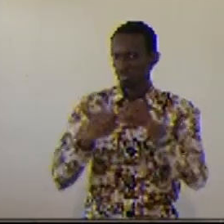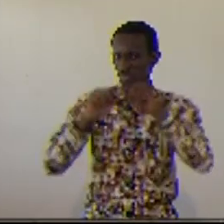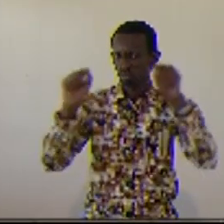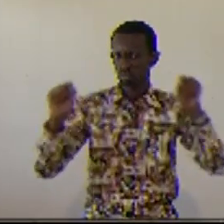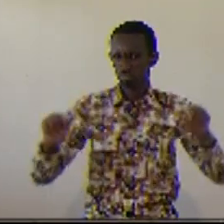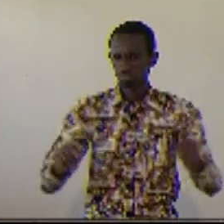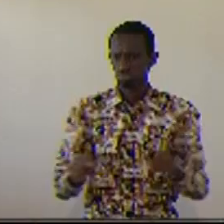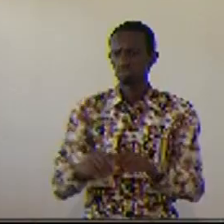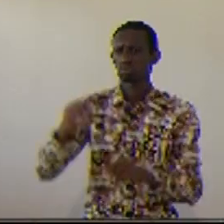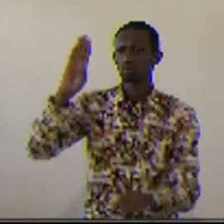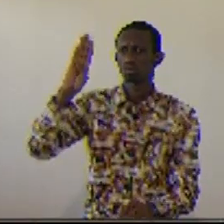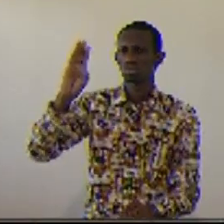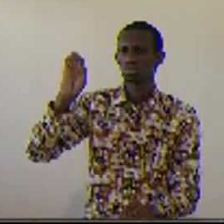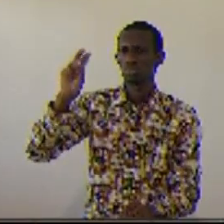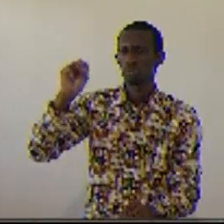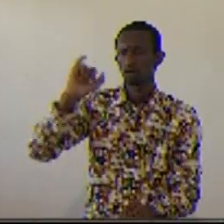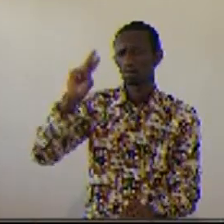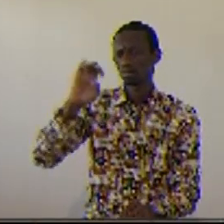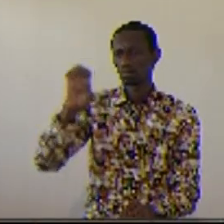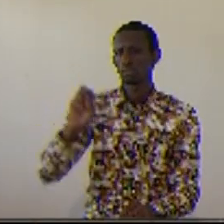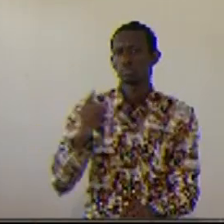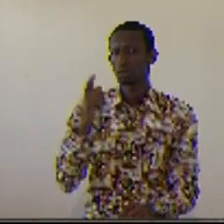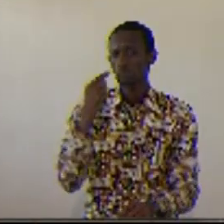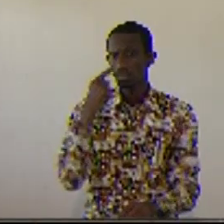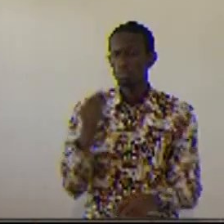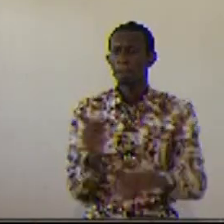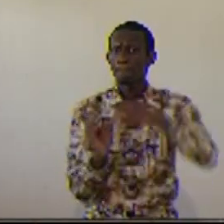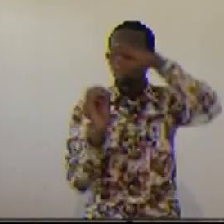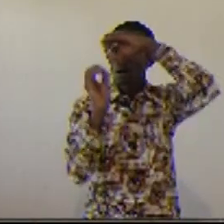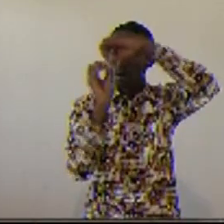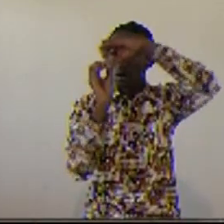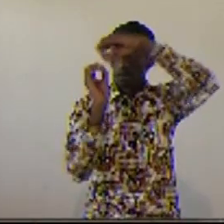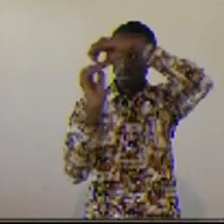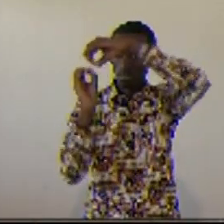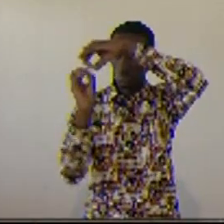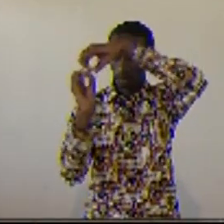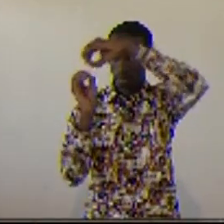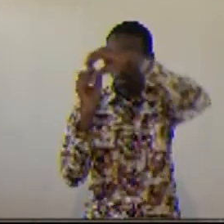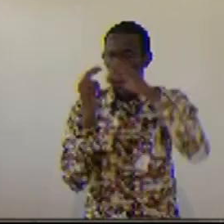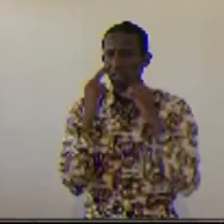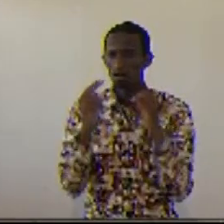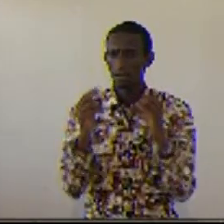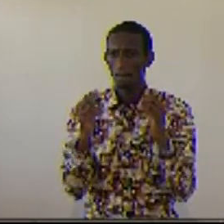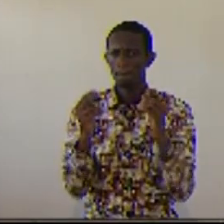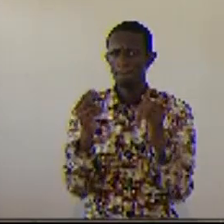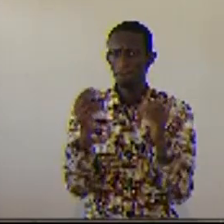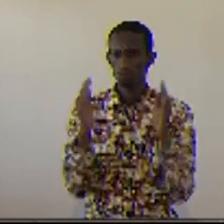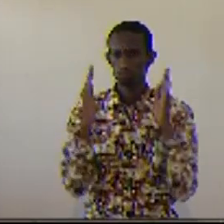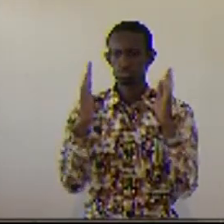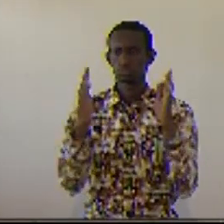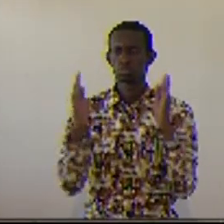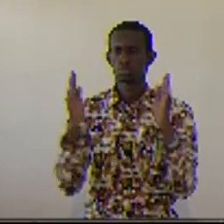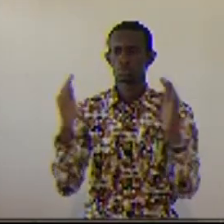at these two orbitals, they are laterally pressed, like this. And if they are laterally